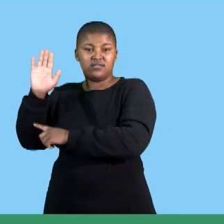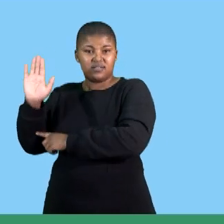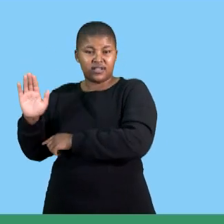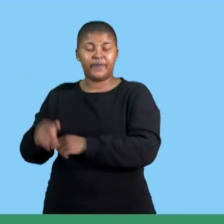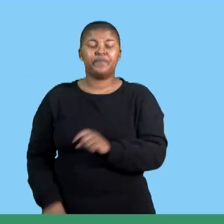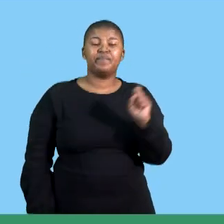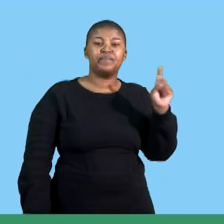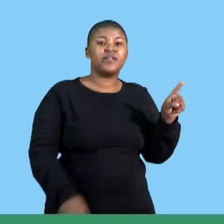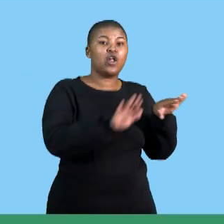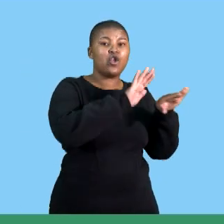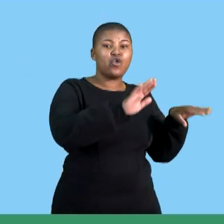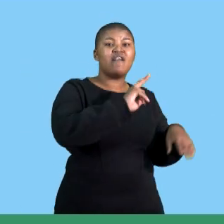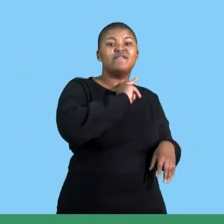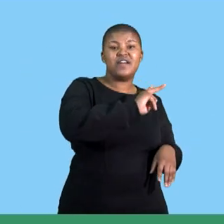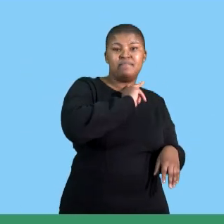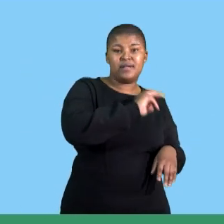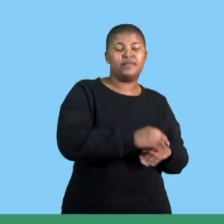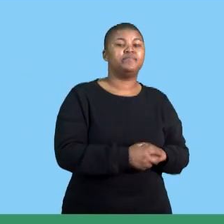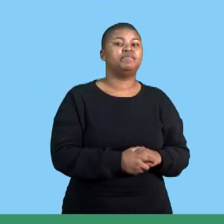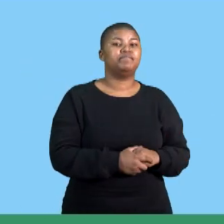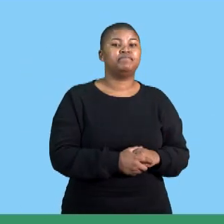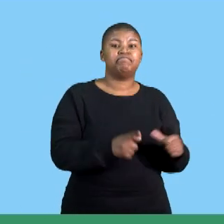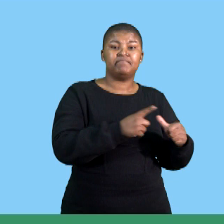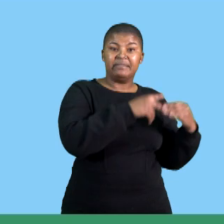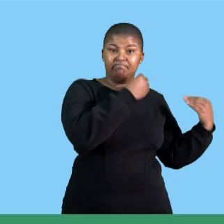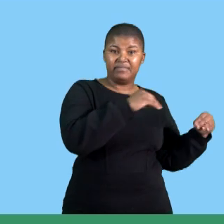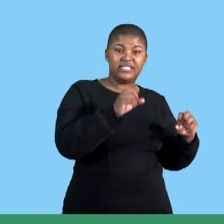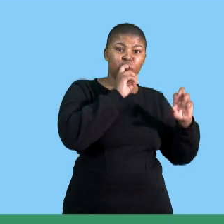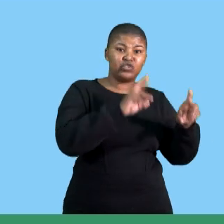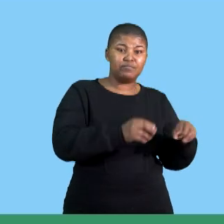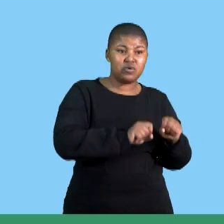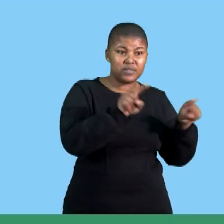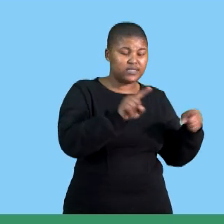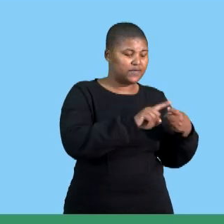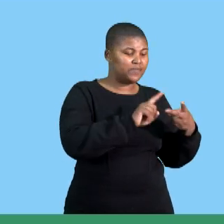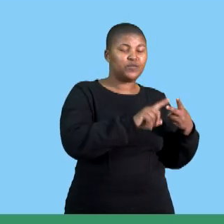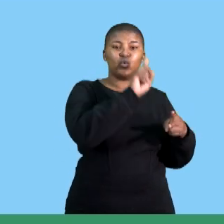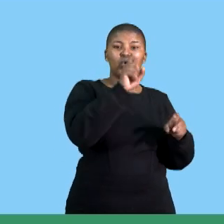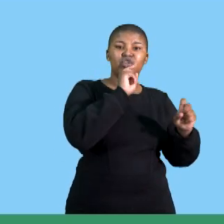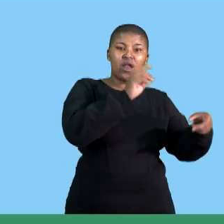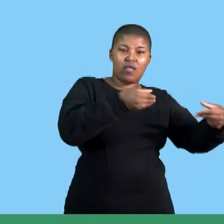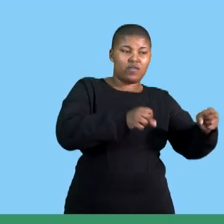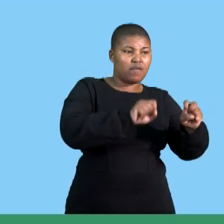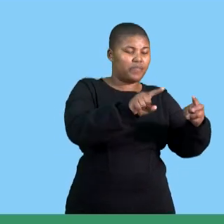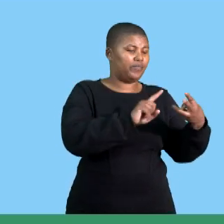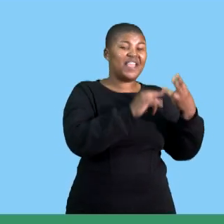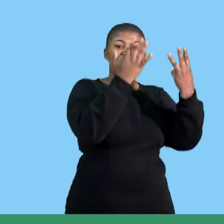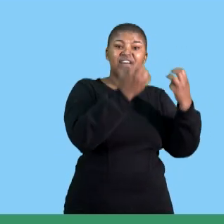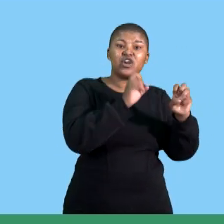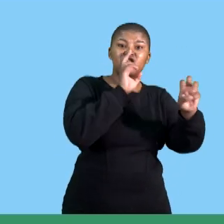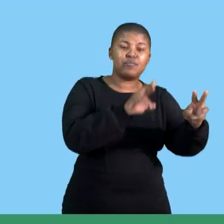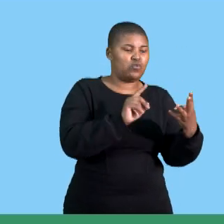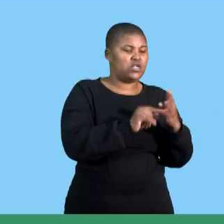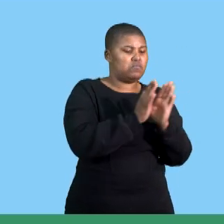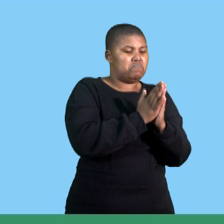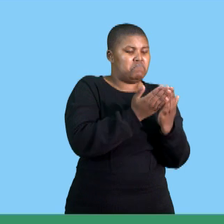session. Then the examples of non-verbal presentation, we have business reports, we have questionnaires, we have financial reports,